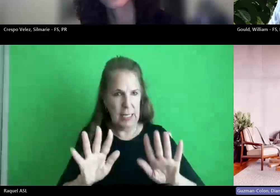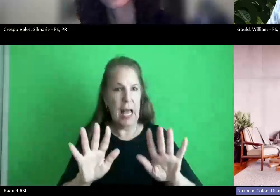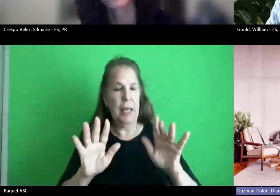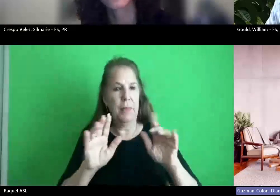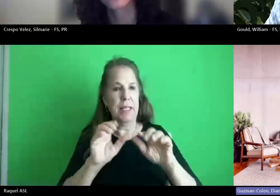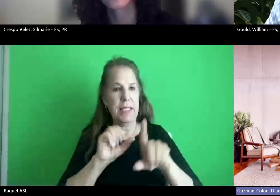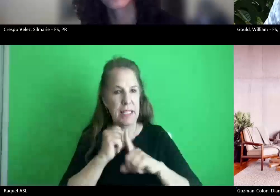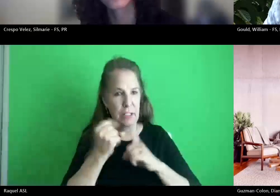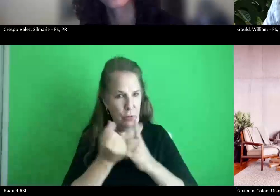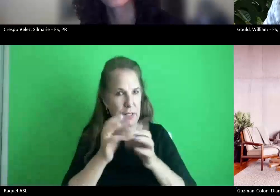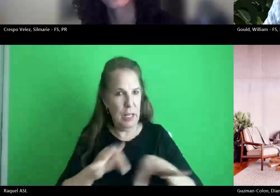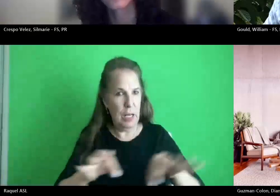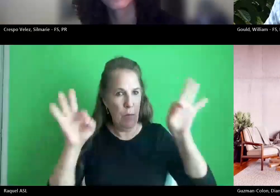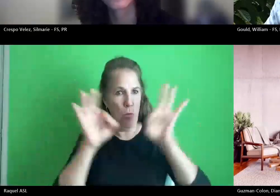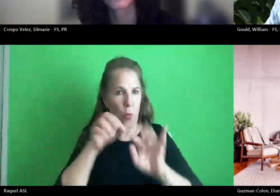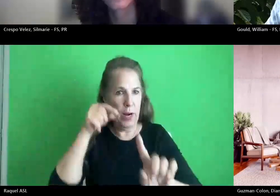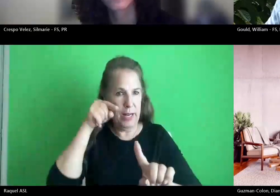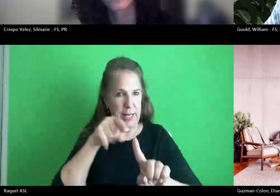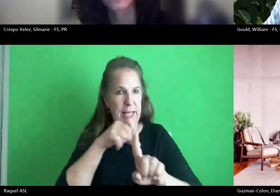important here.